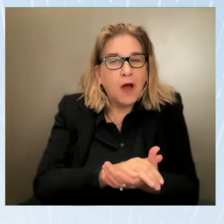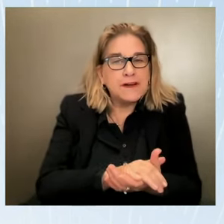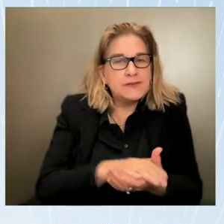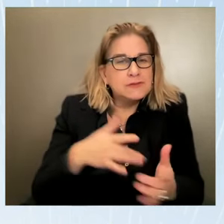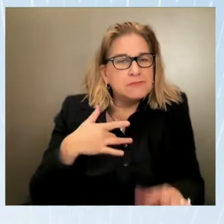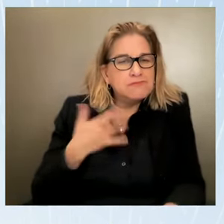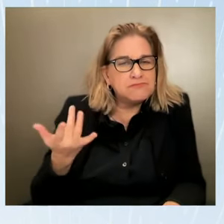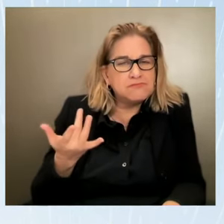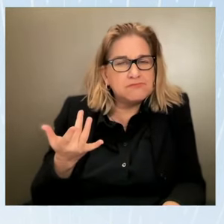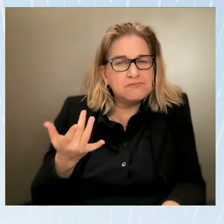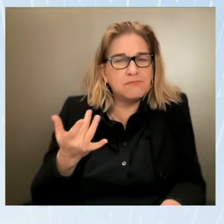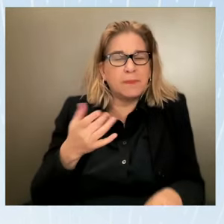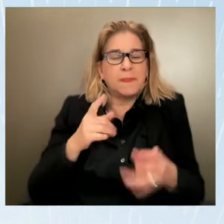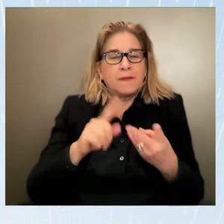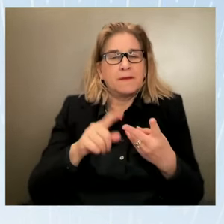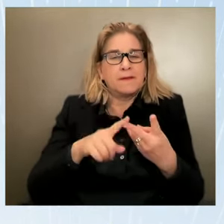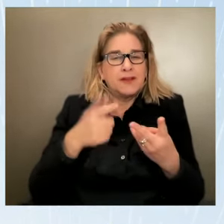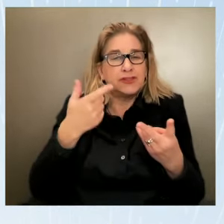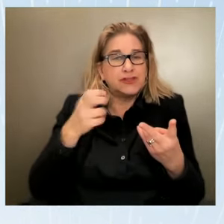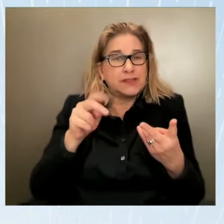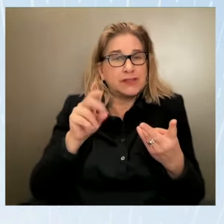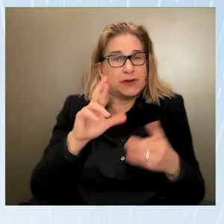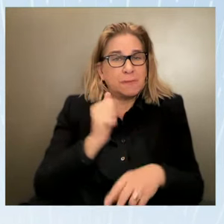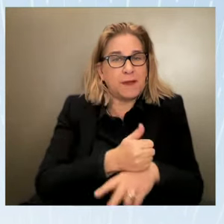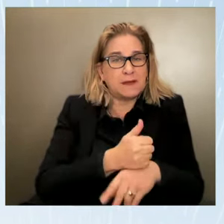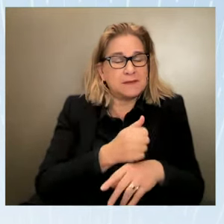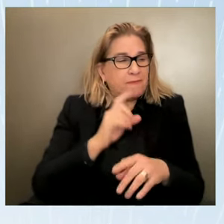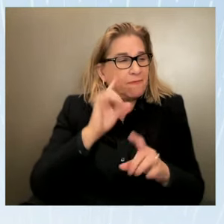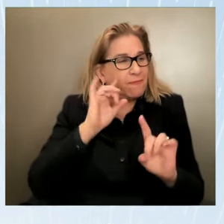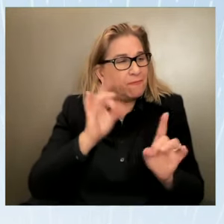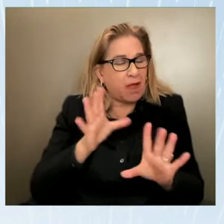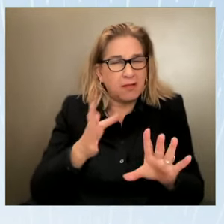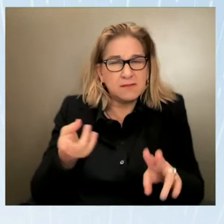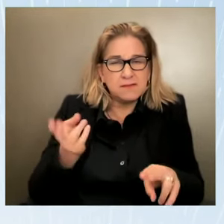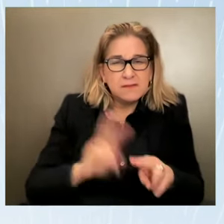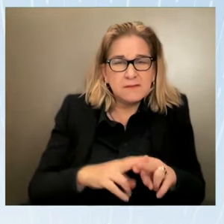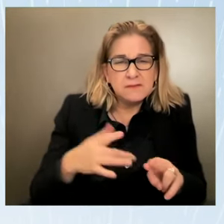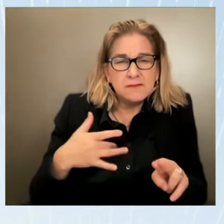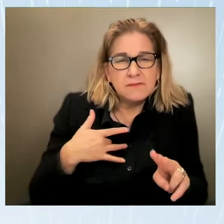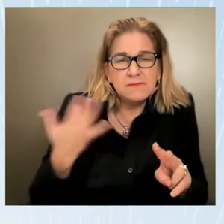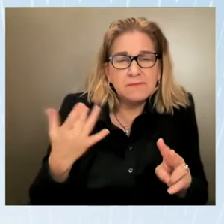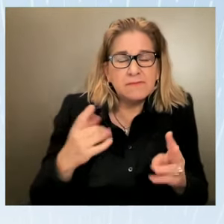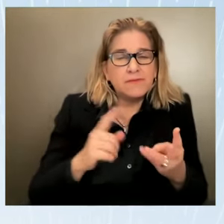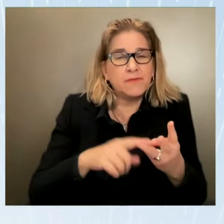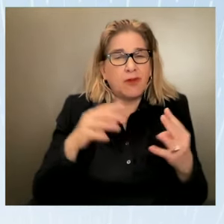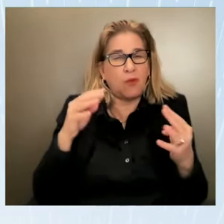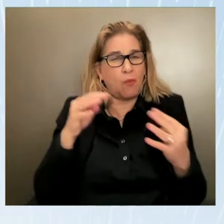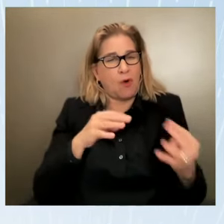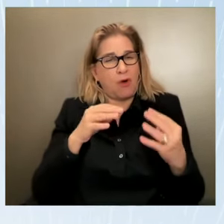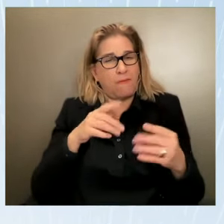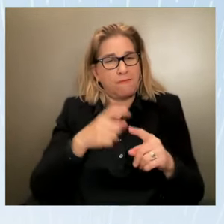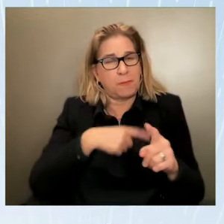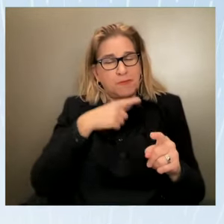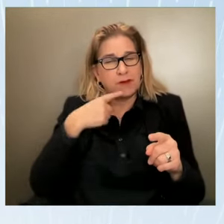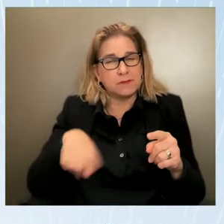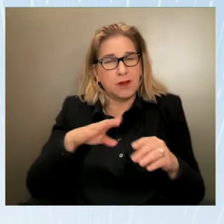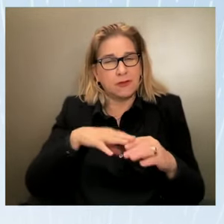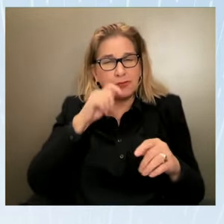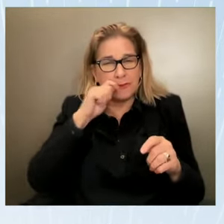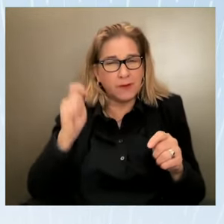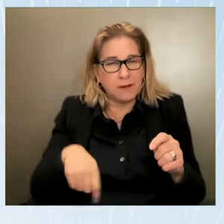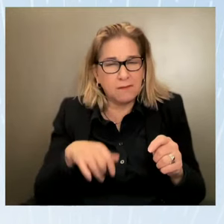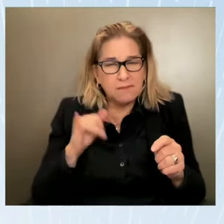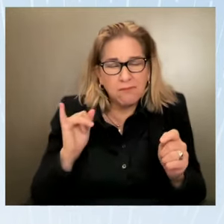in Ukraine, Undersecretary General Griffiths briefed us in the Security Council on the high levels of sexual violence and